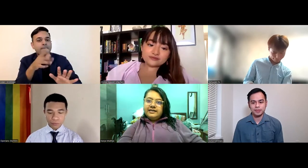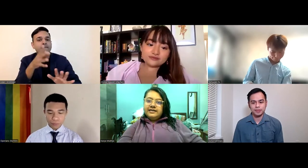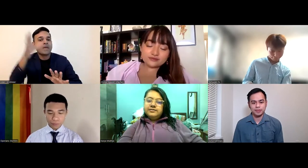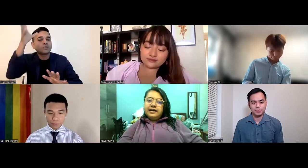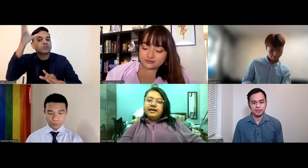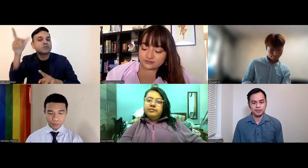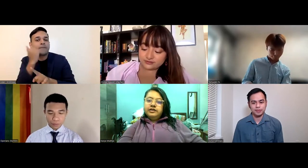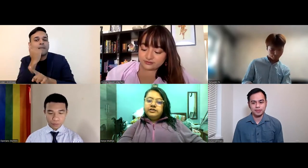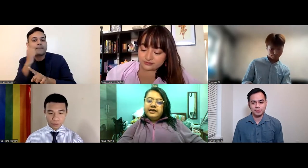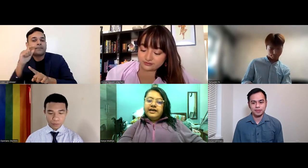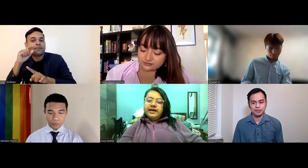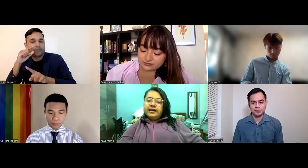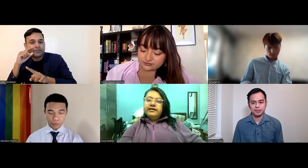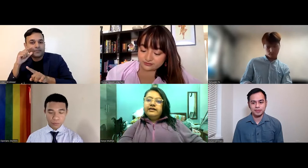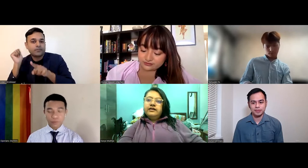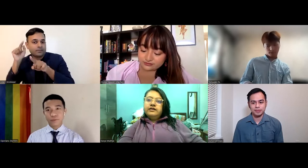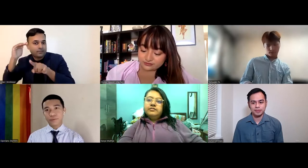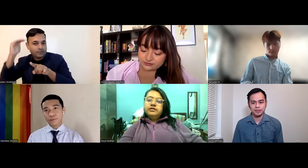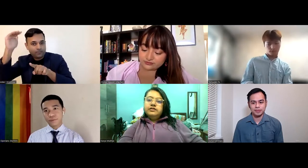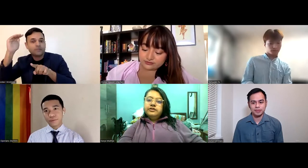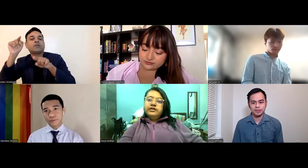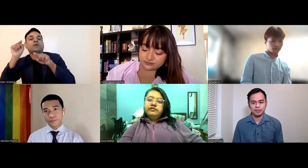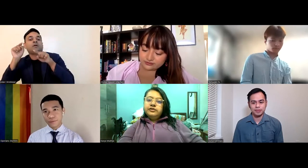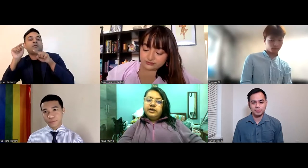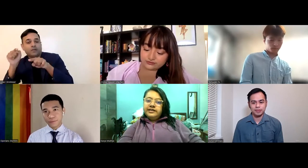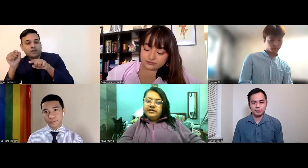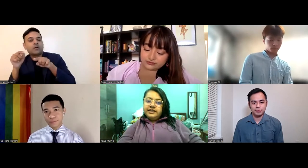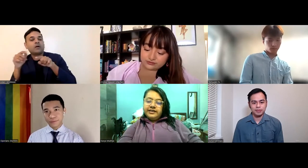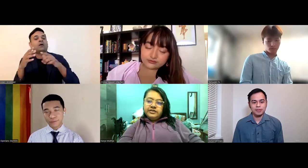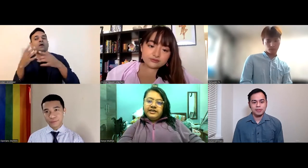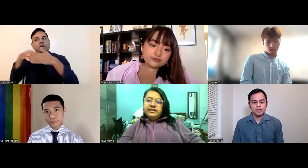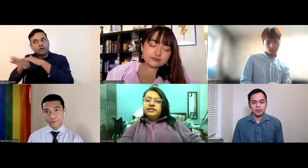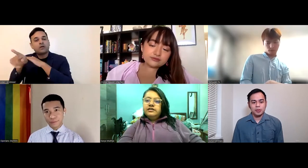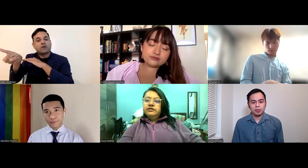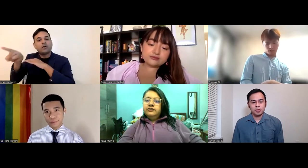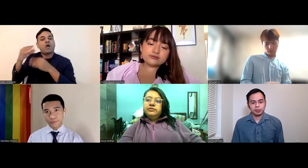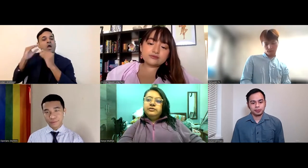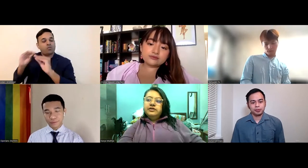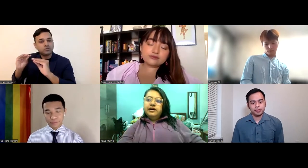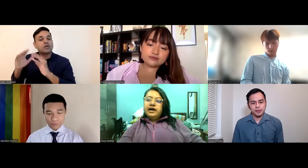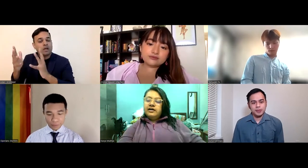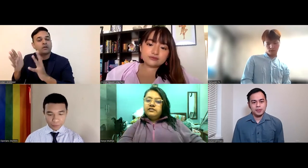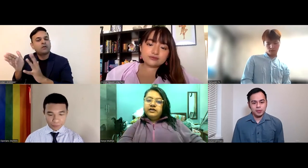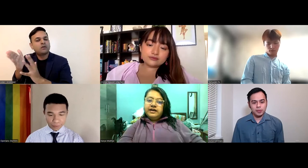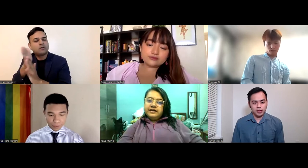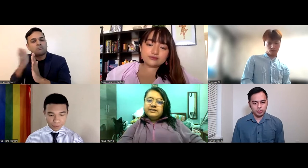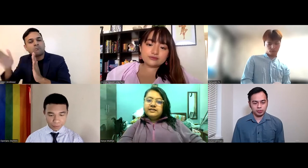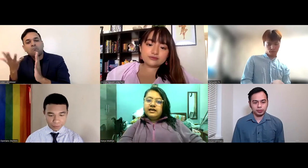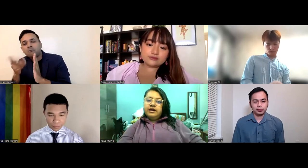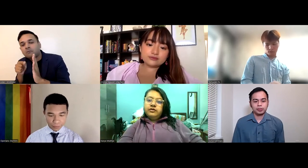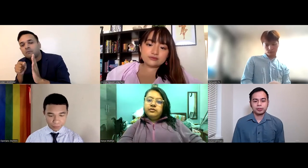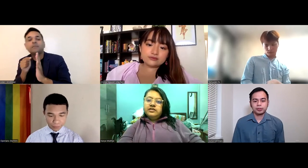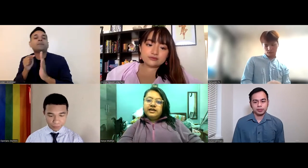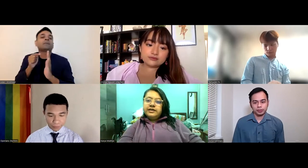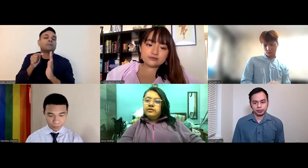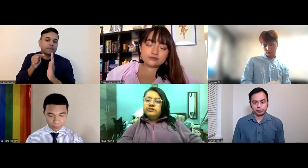that is why I'm here today. And, you know, if you are educated, you have awareness